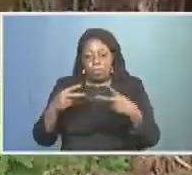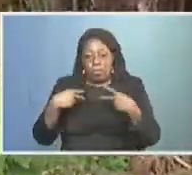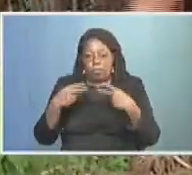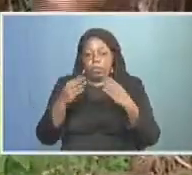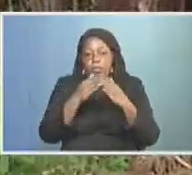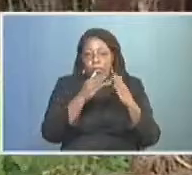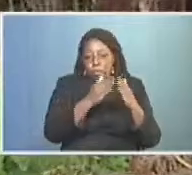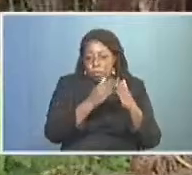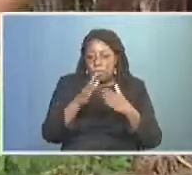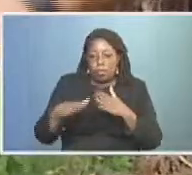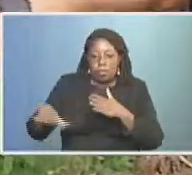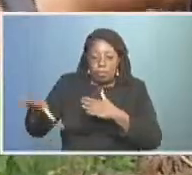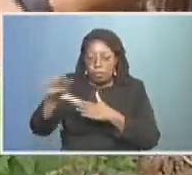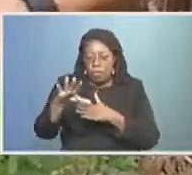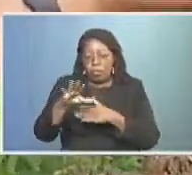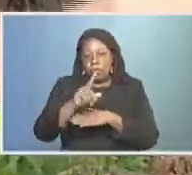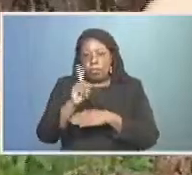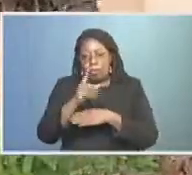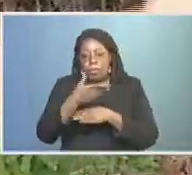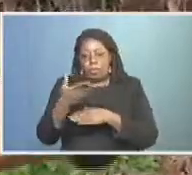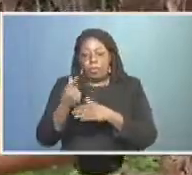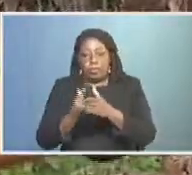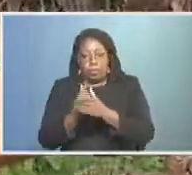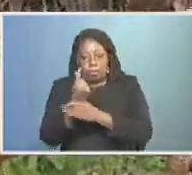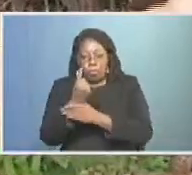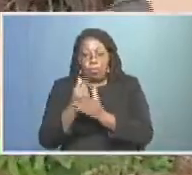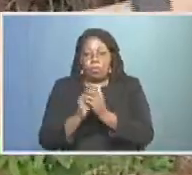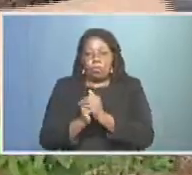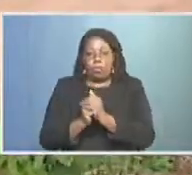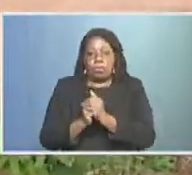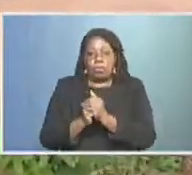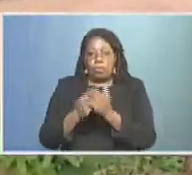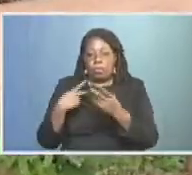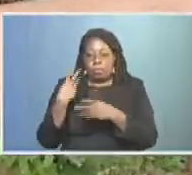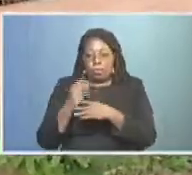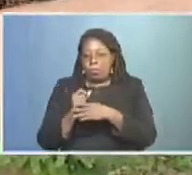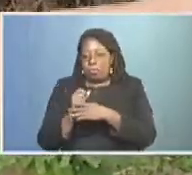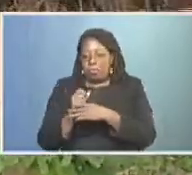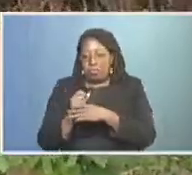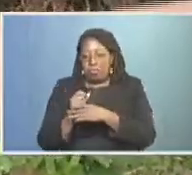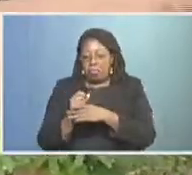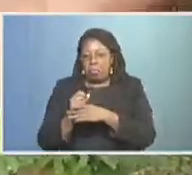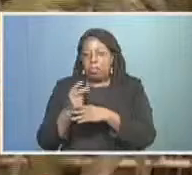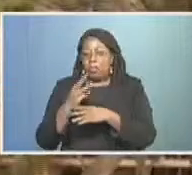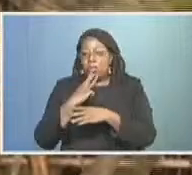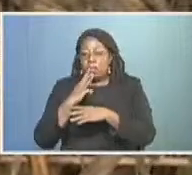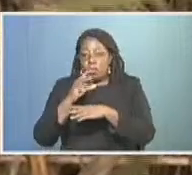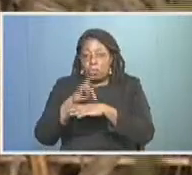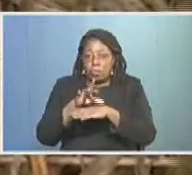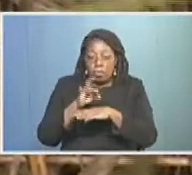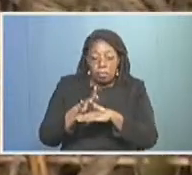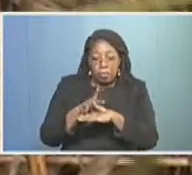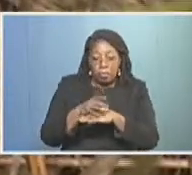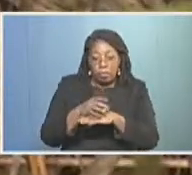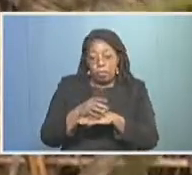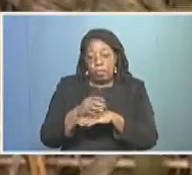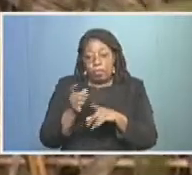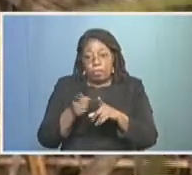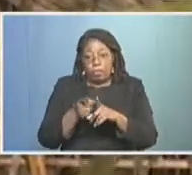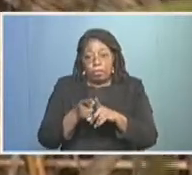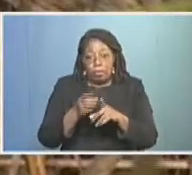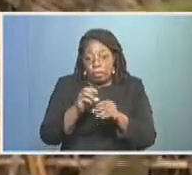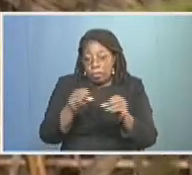community spaces where things are growing. And in this case, we just planted watermelon seeds, and the watermelon seeds are growing, and